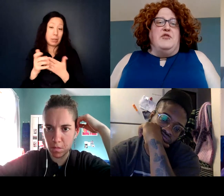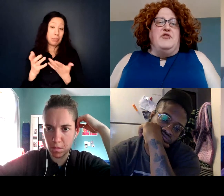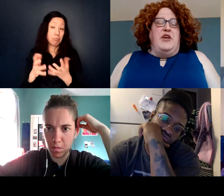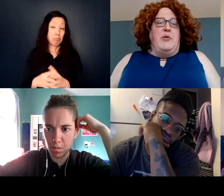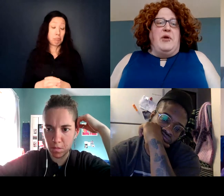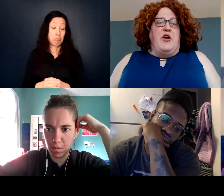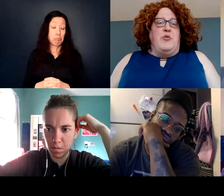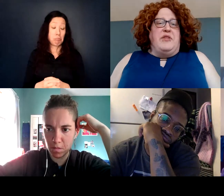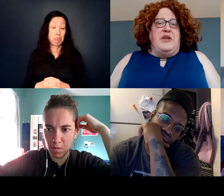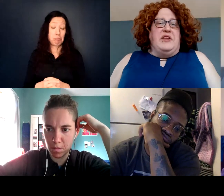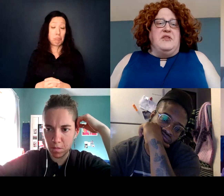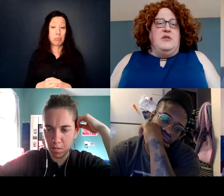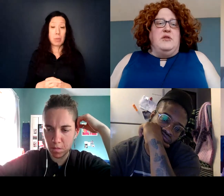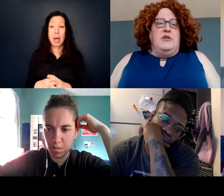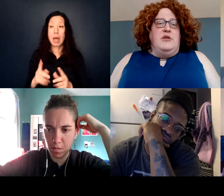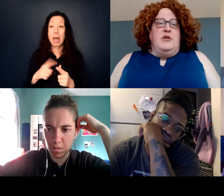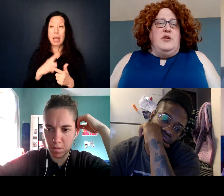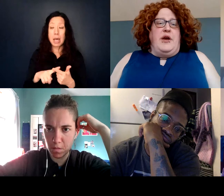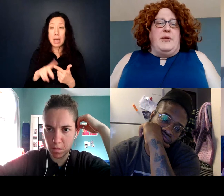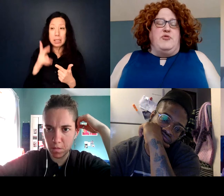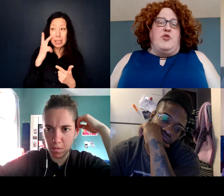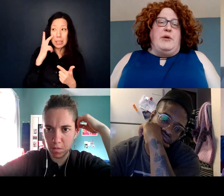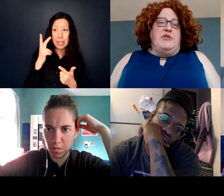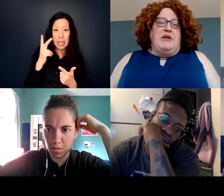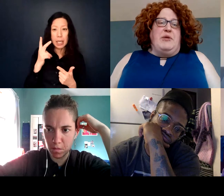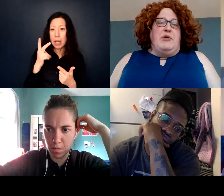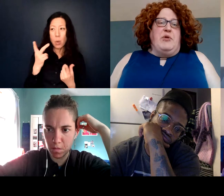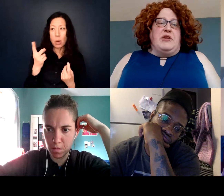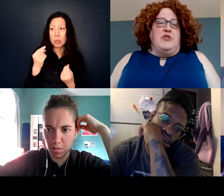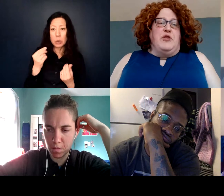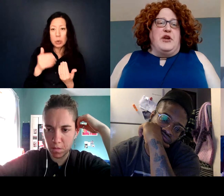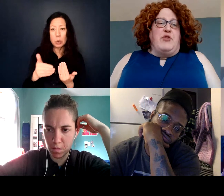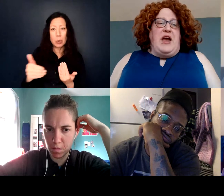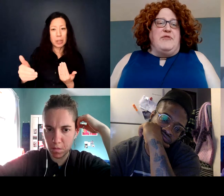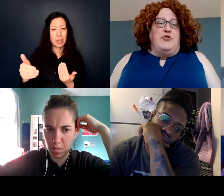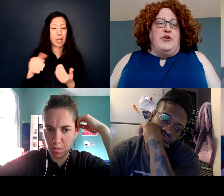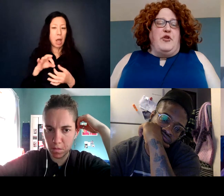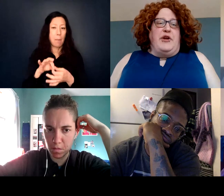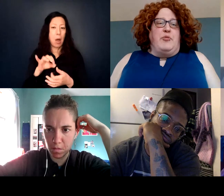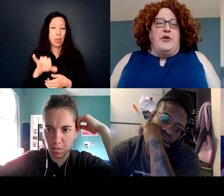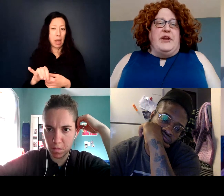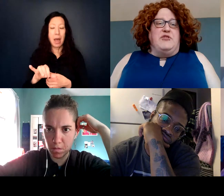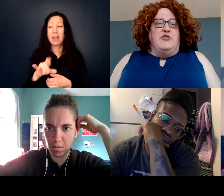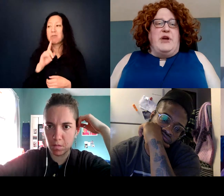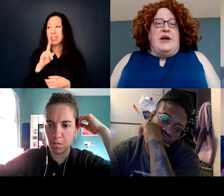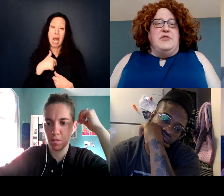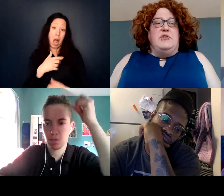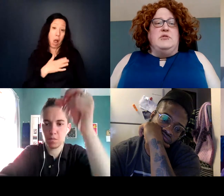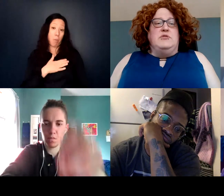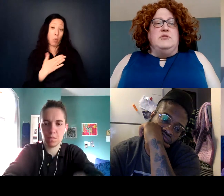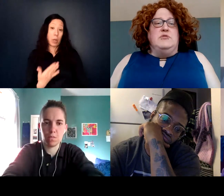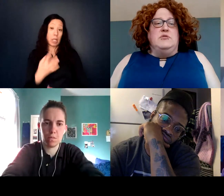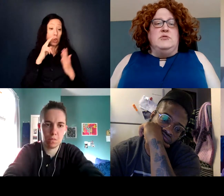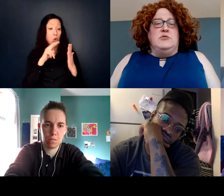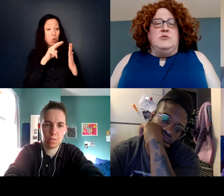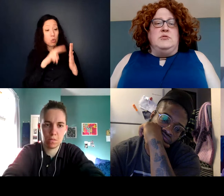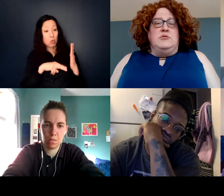And then seeing where we go with it. So I would definitely be willing to look at a draft or help organize a draft.